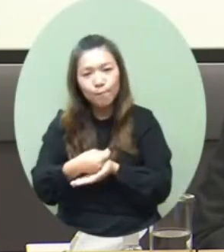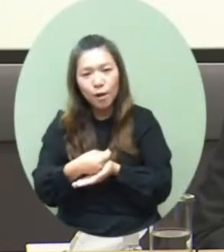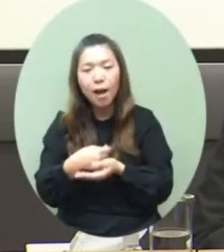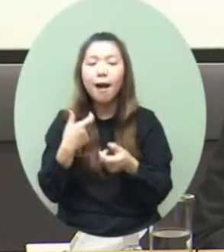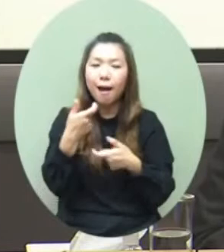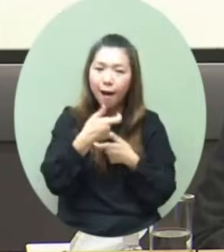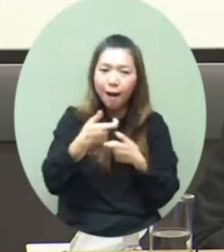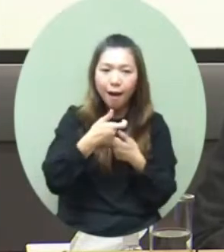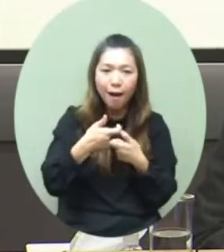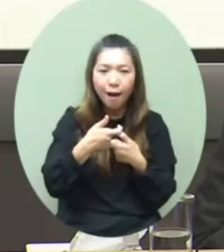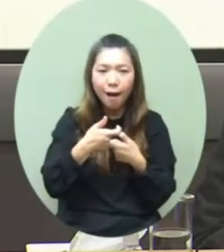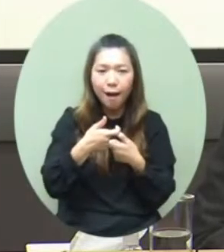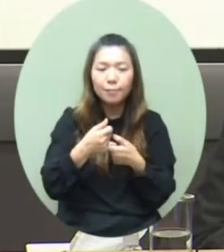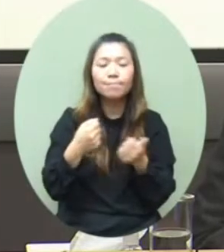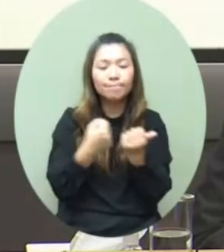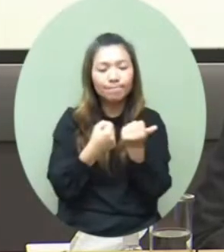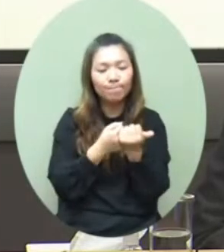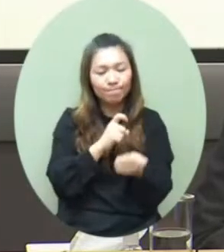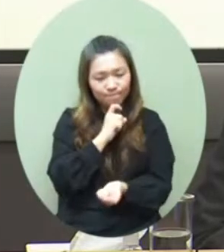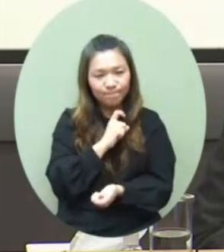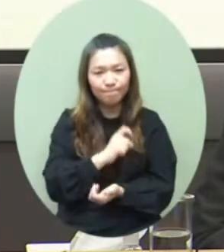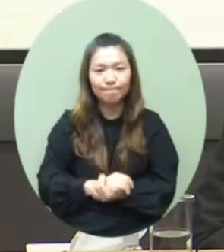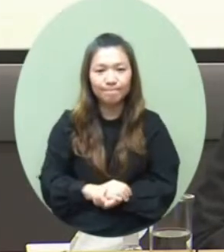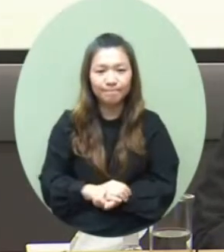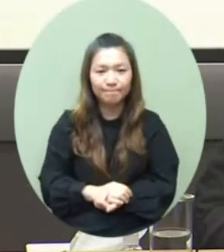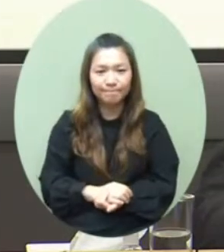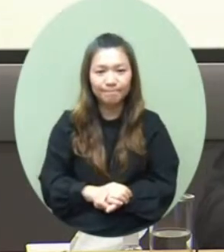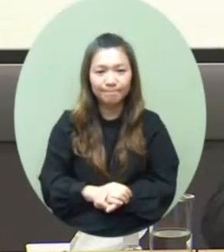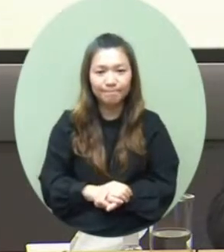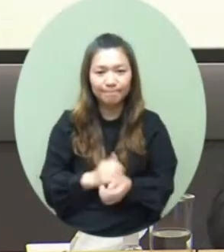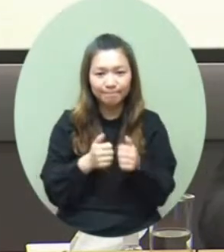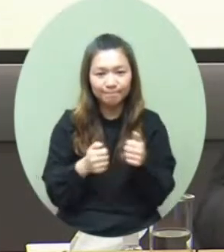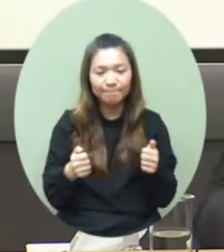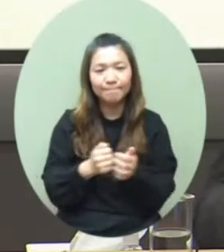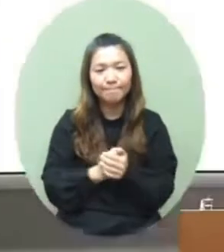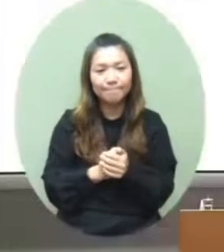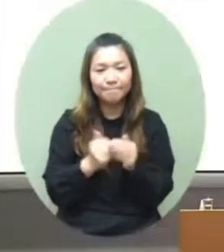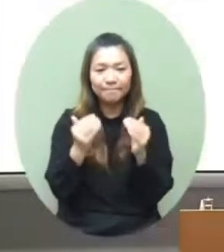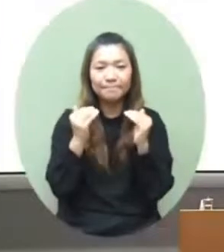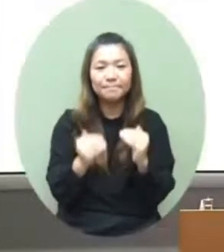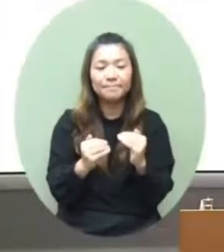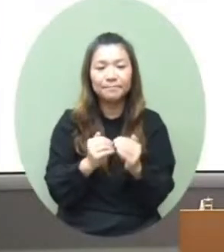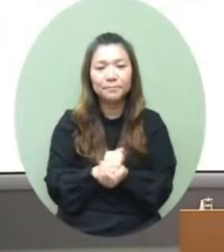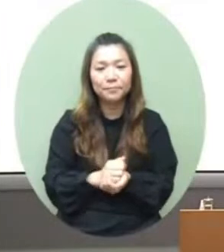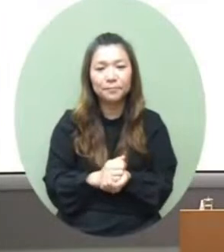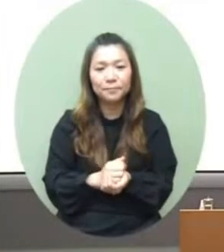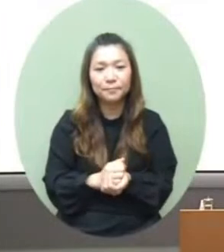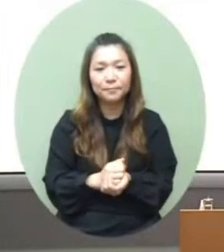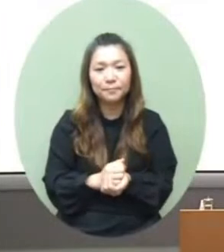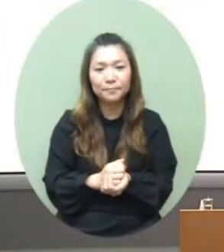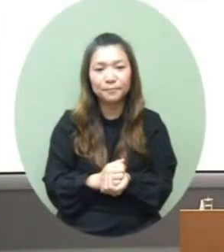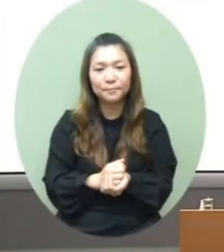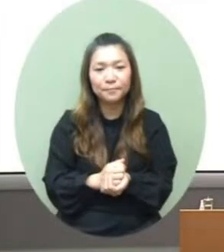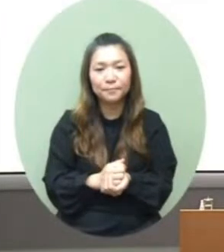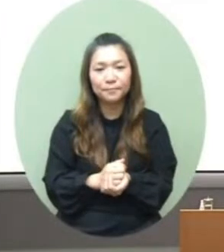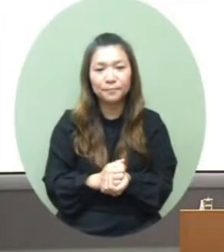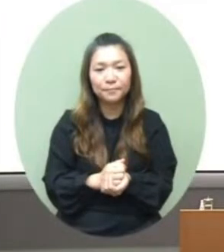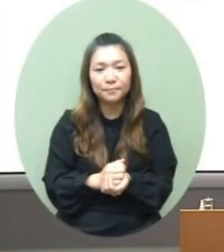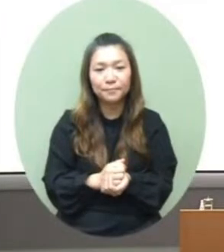be conducive to the development of the economy of Hong Kong, as well as the retail trade and the catering industry. Next